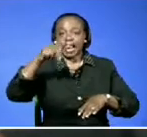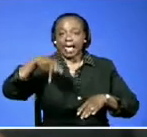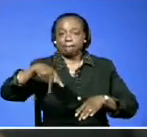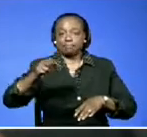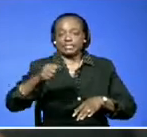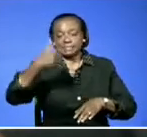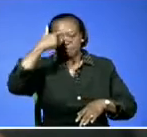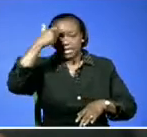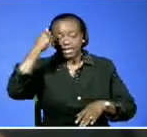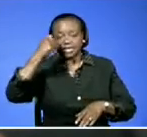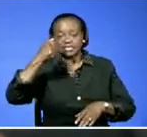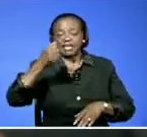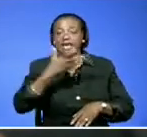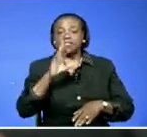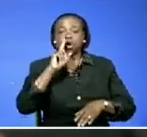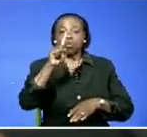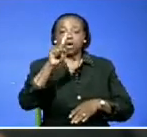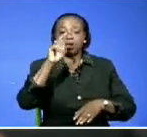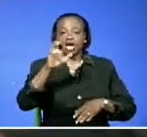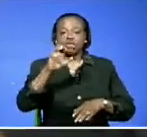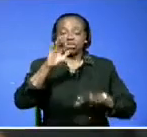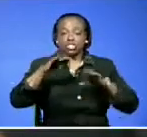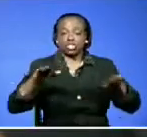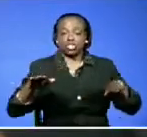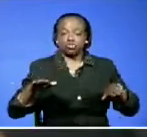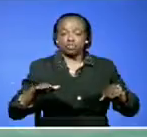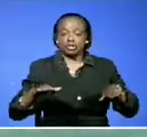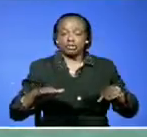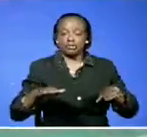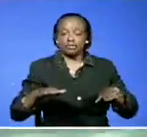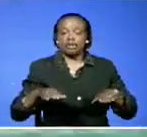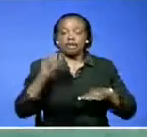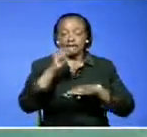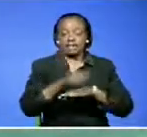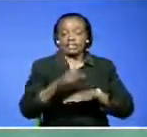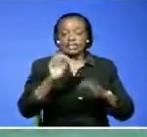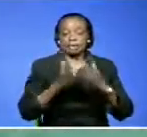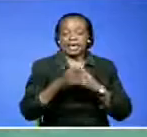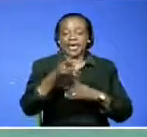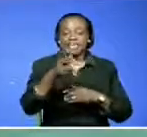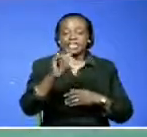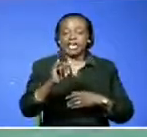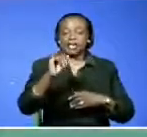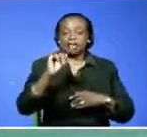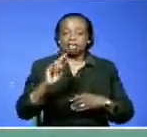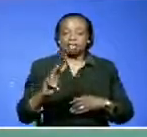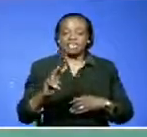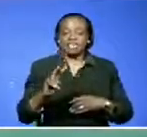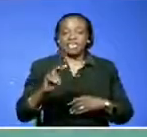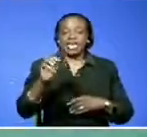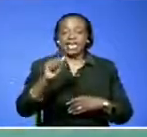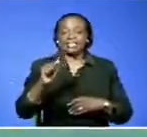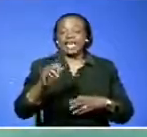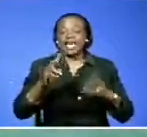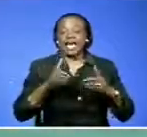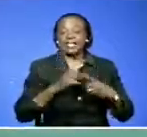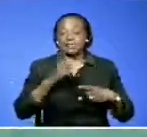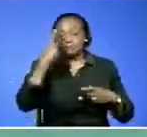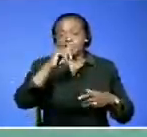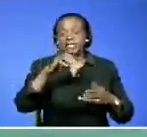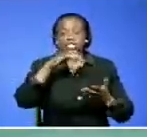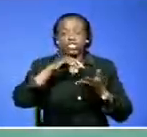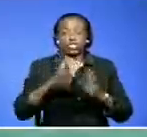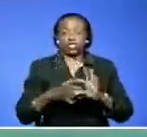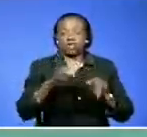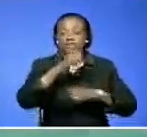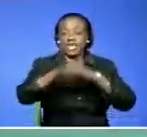about just under 100 children affected by HIV/AIDS. I had to do it for my Student of the Year project, but I plan on doing it for